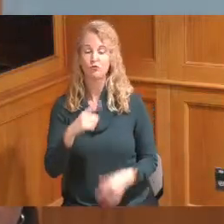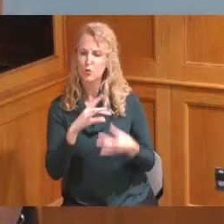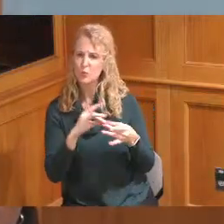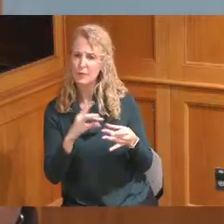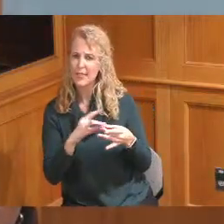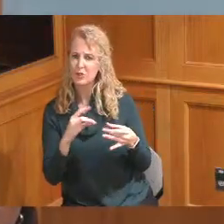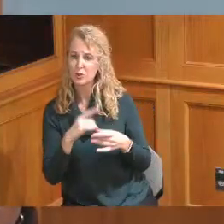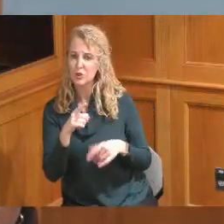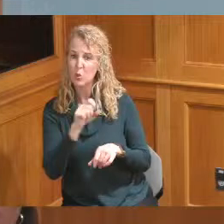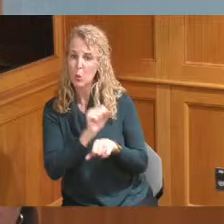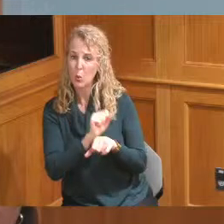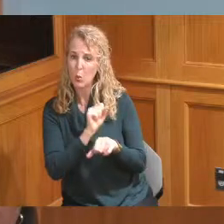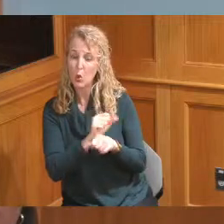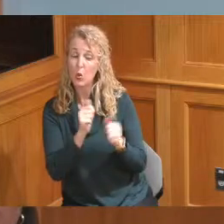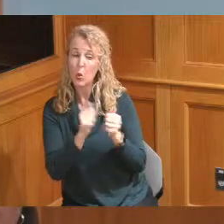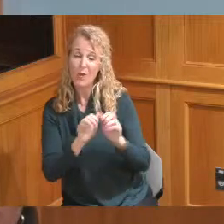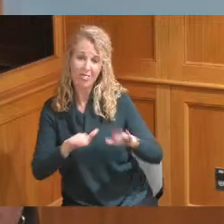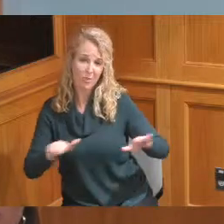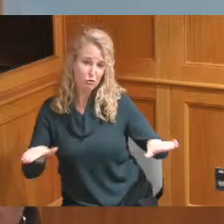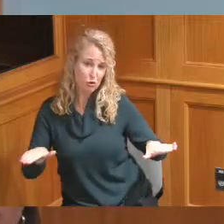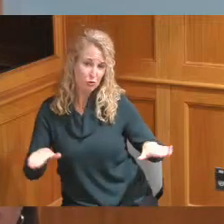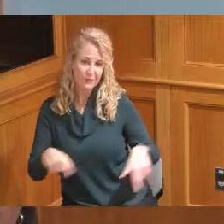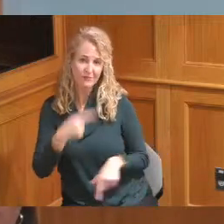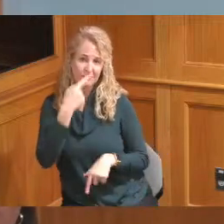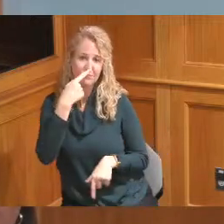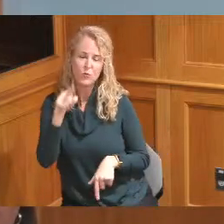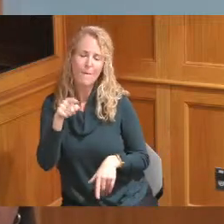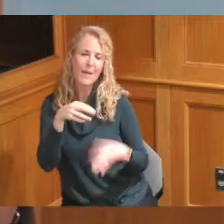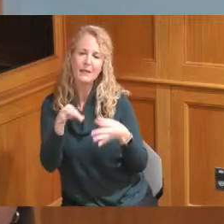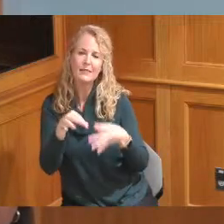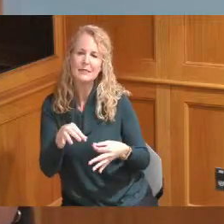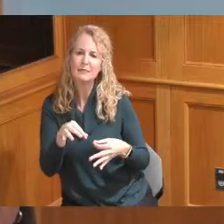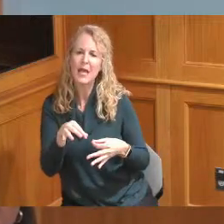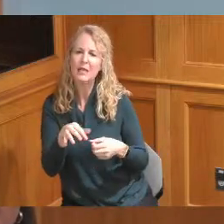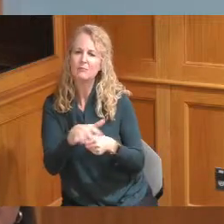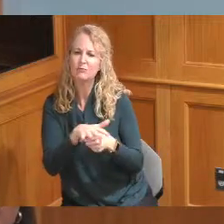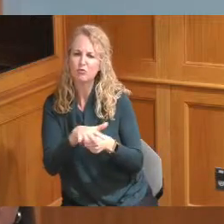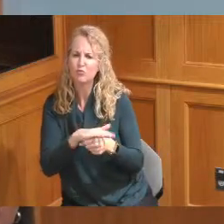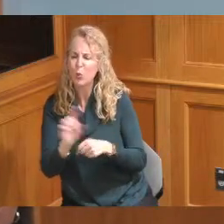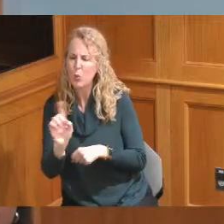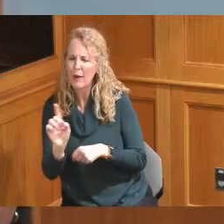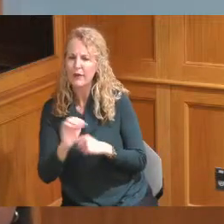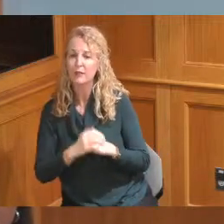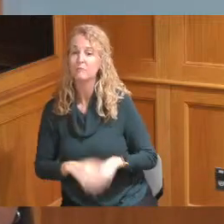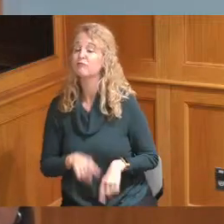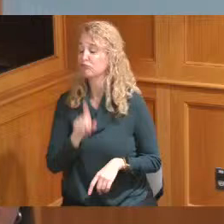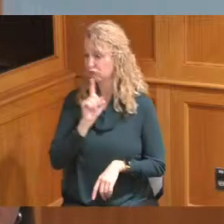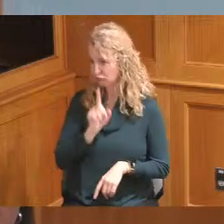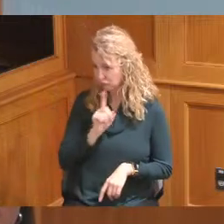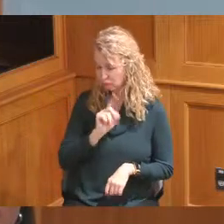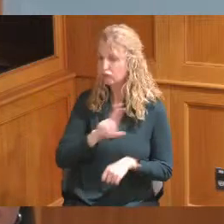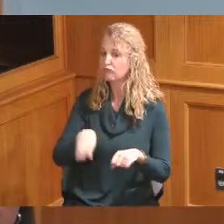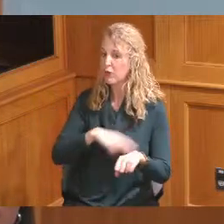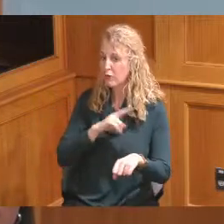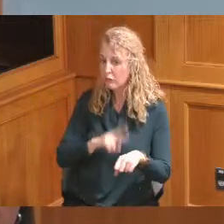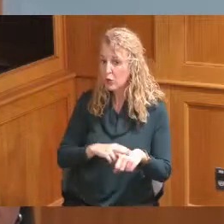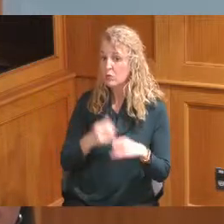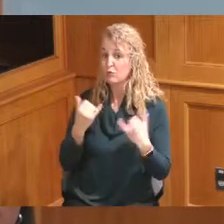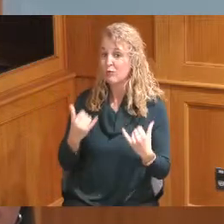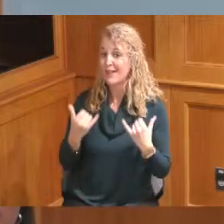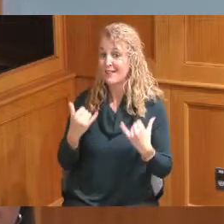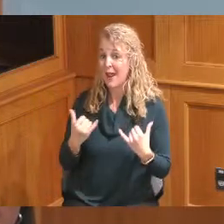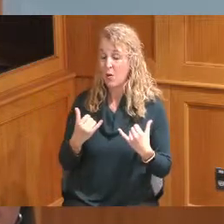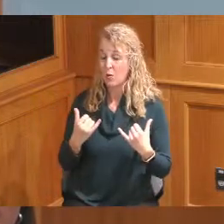that you are working with kids in schools. Can you help us understand which school districts you're working with? Yes, ma'am. Currently, we are